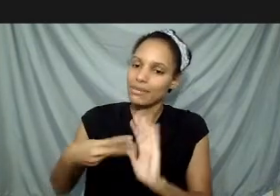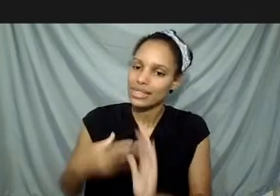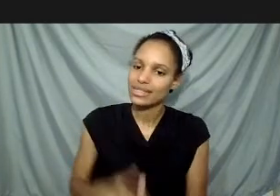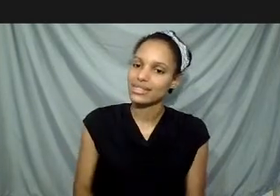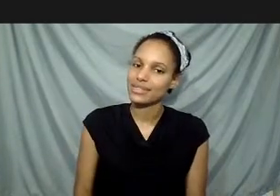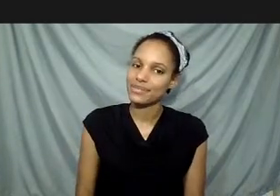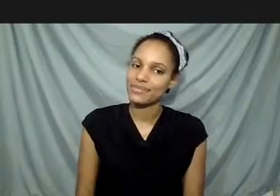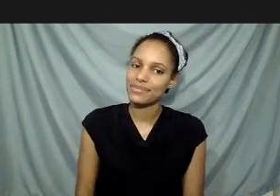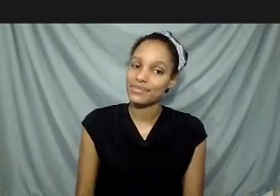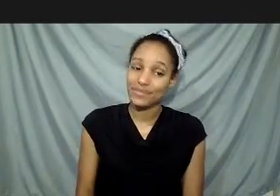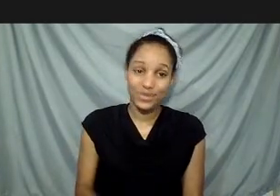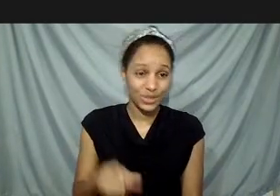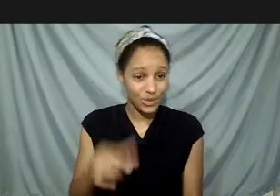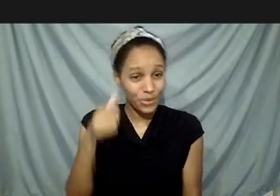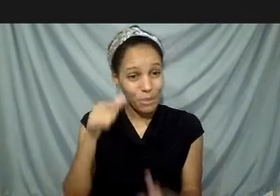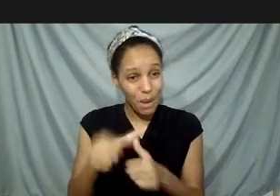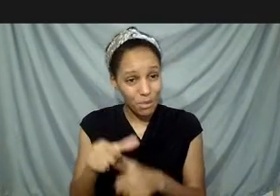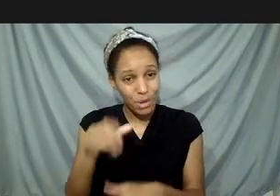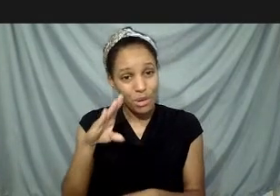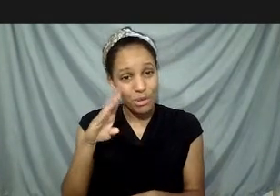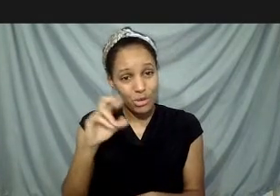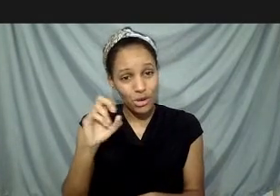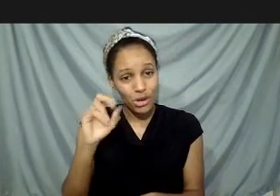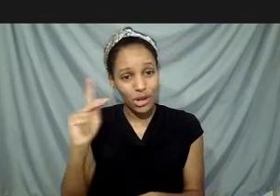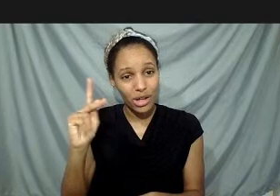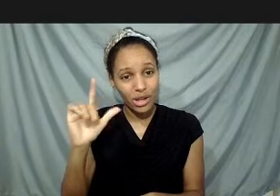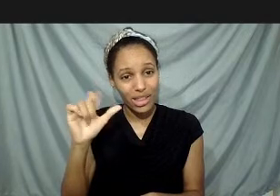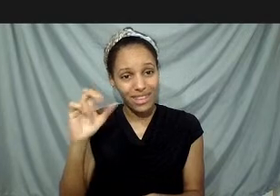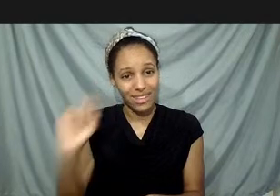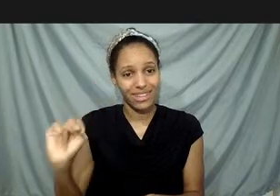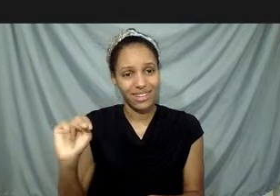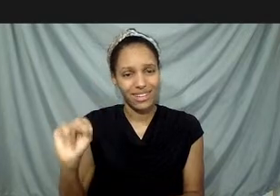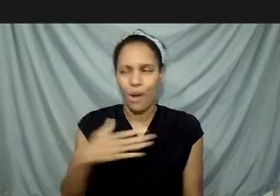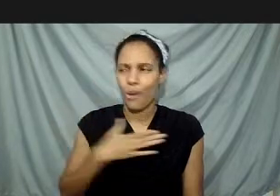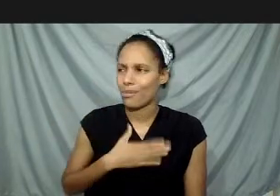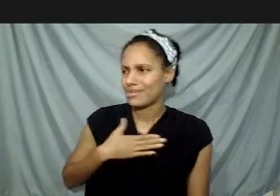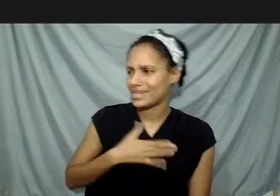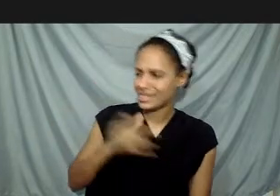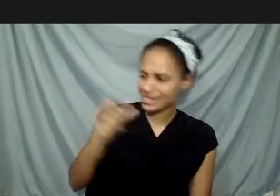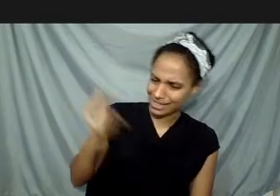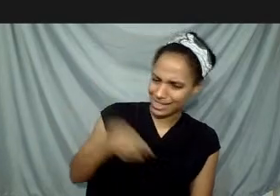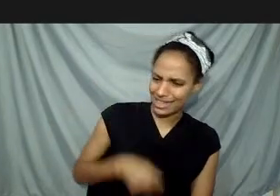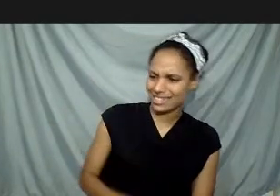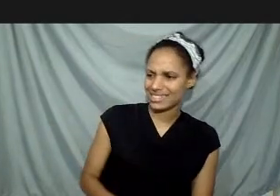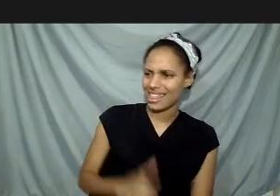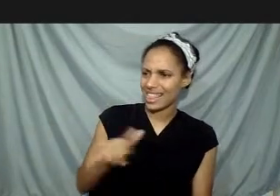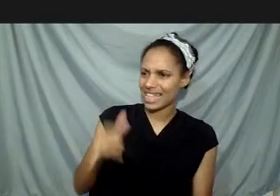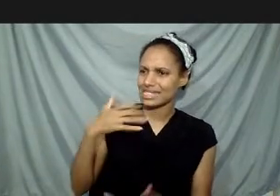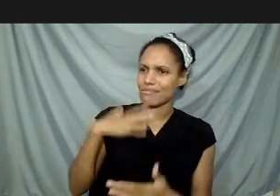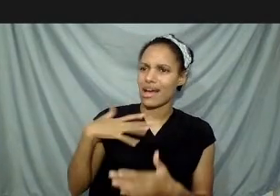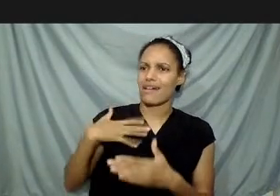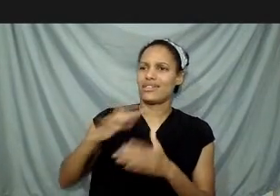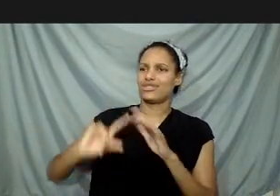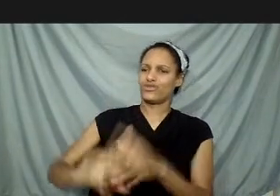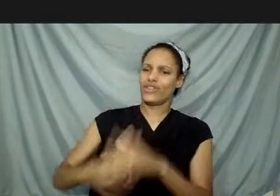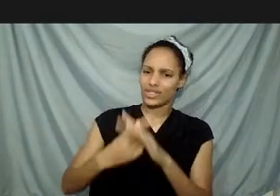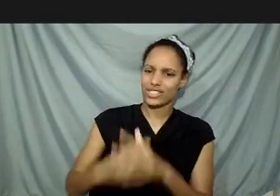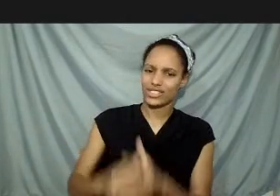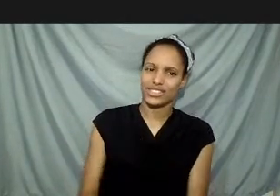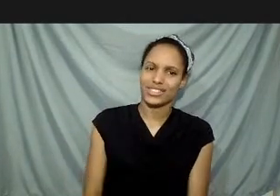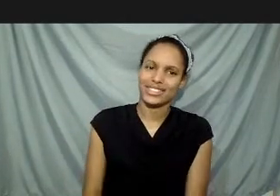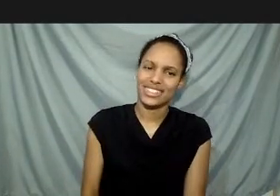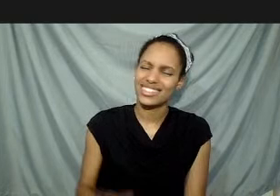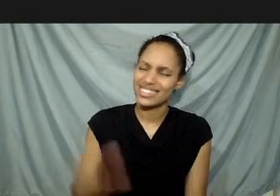Do you remember Brooklyn, Iega? Oh, please. Are you kidding? That's like my foundation.